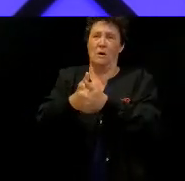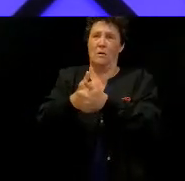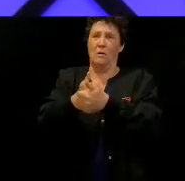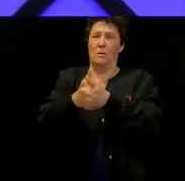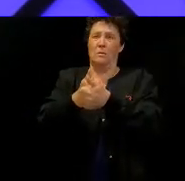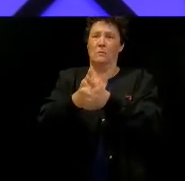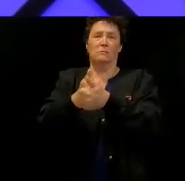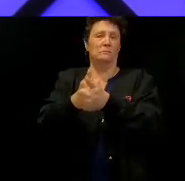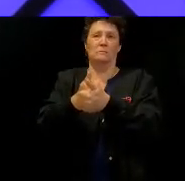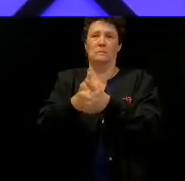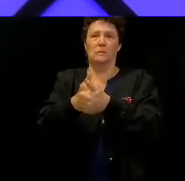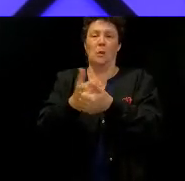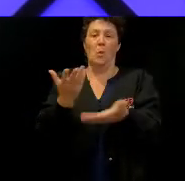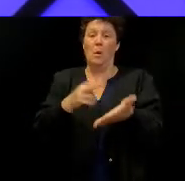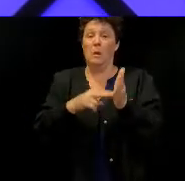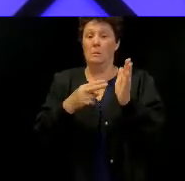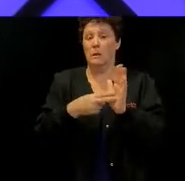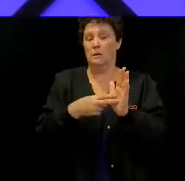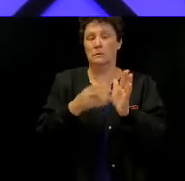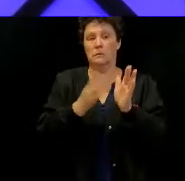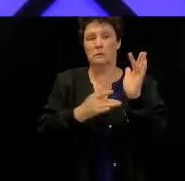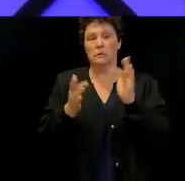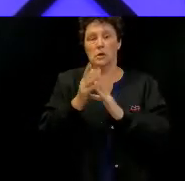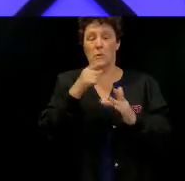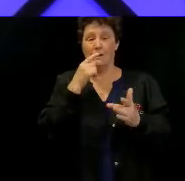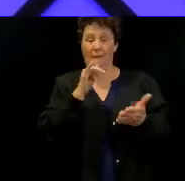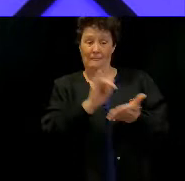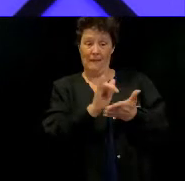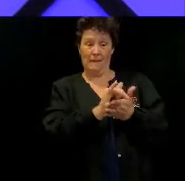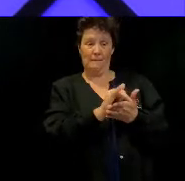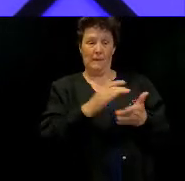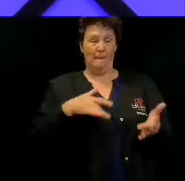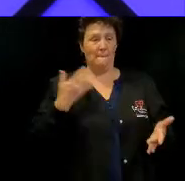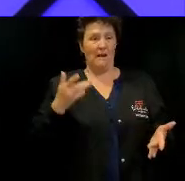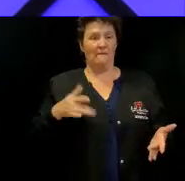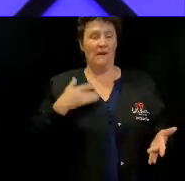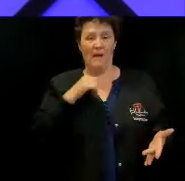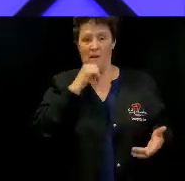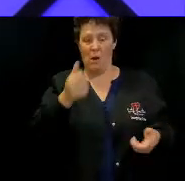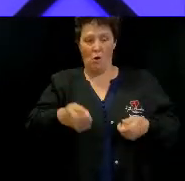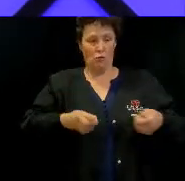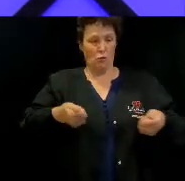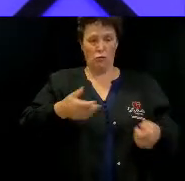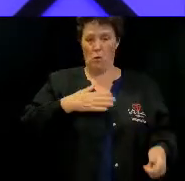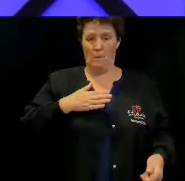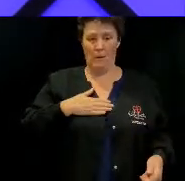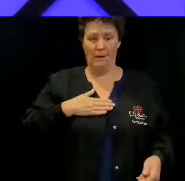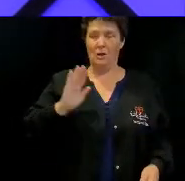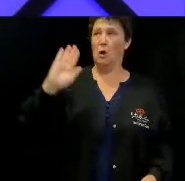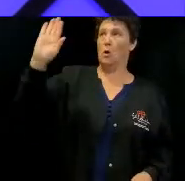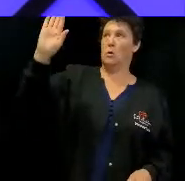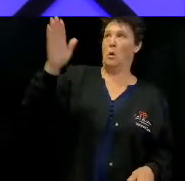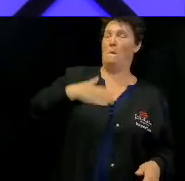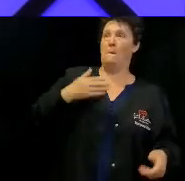This is what it means. When Jesus was saying that, he's saying, my feelings are not my master. You're my master.